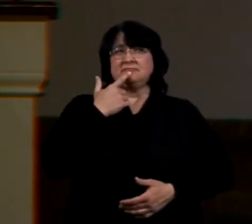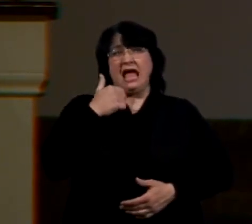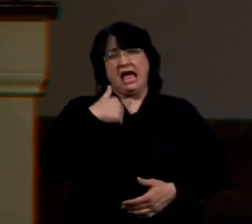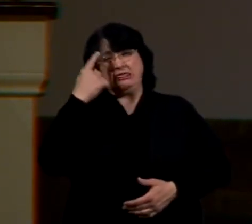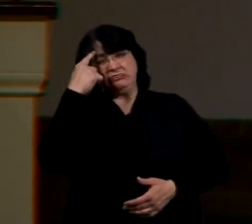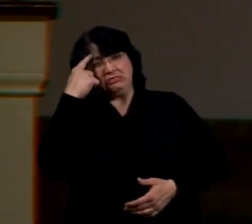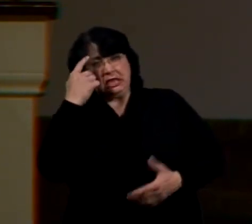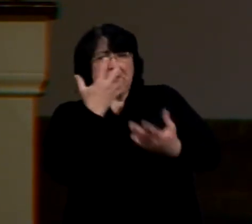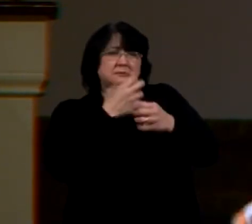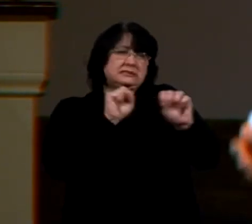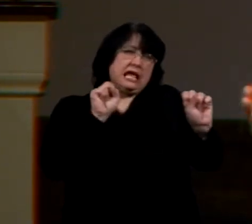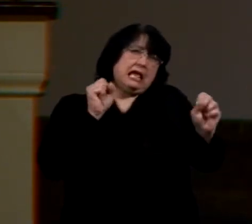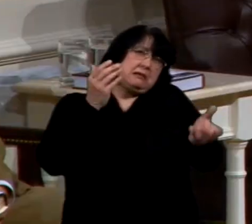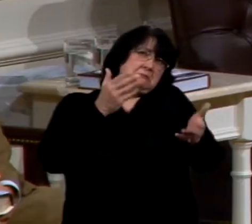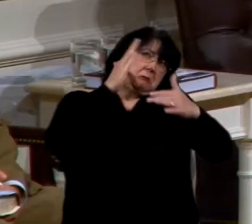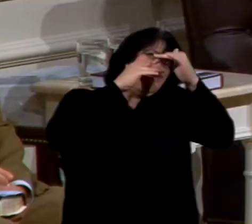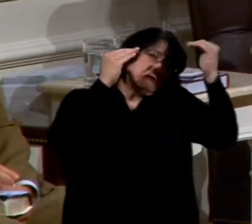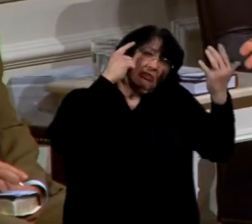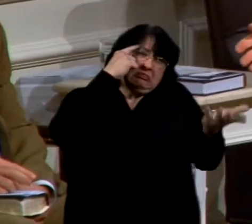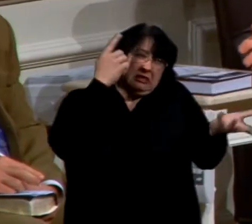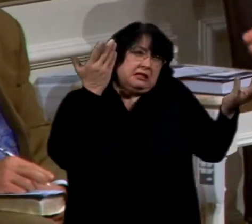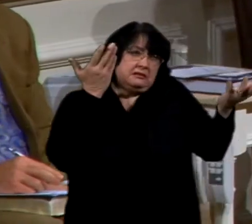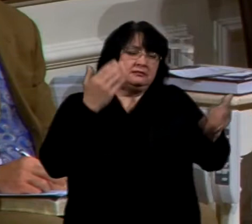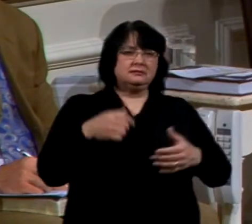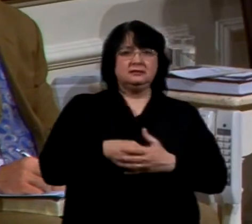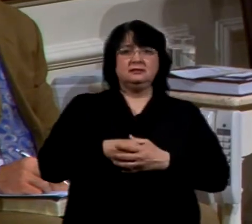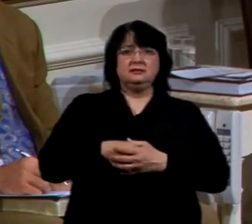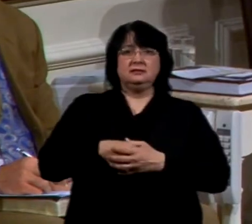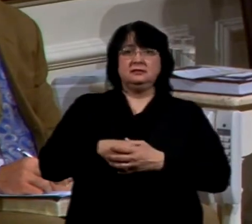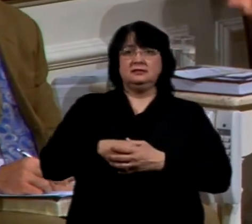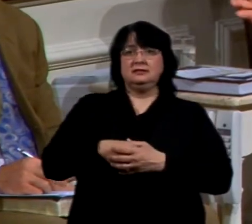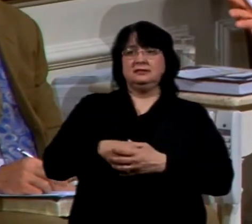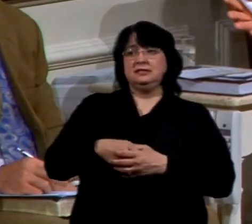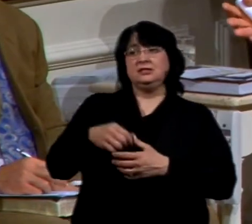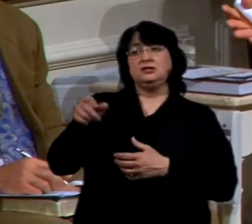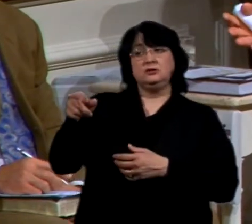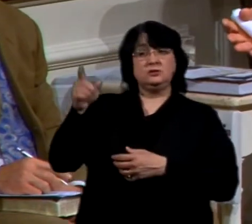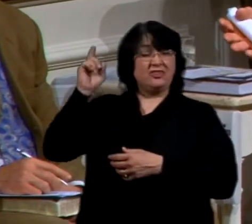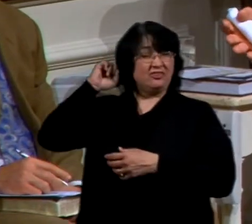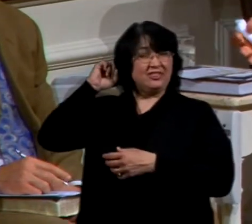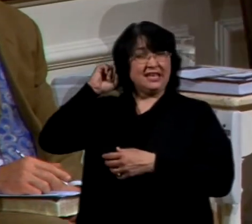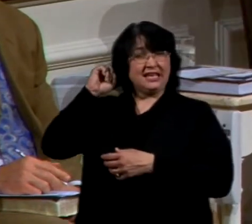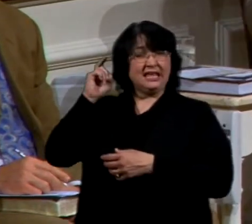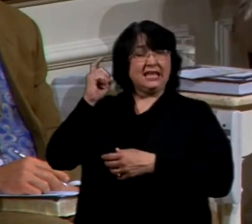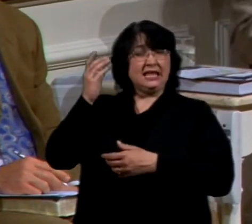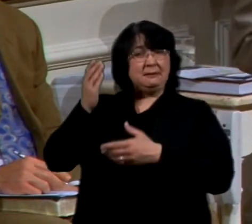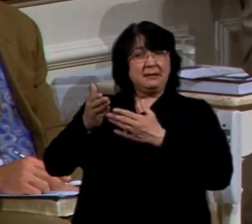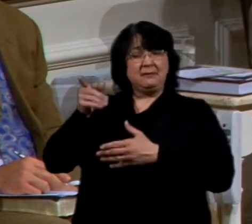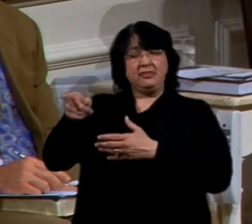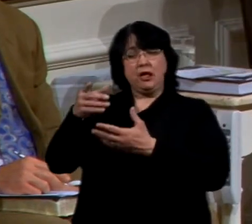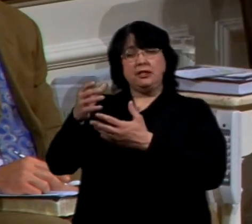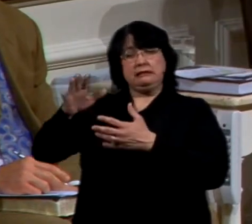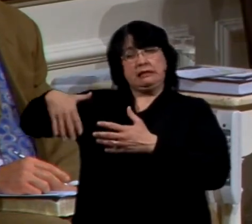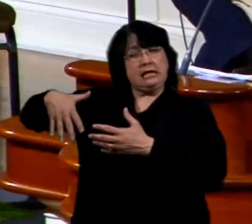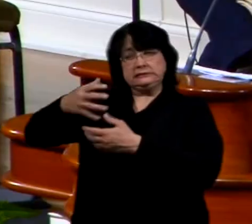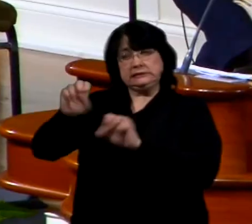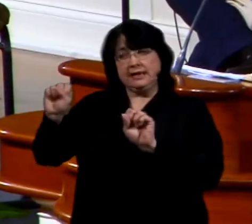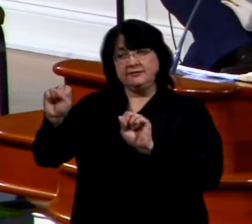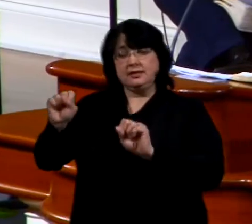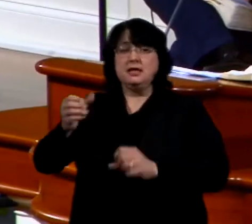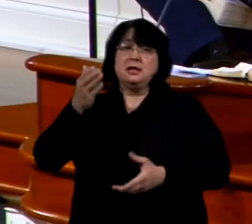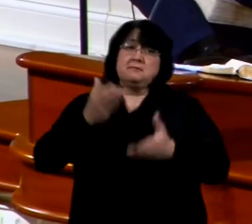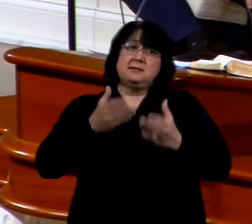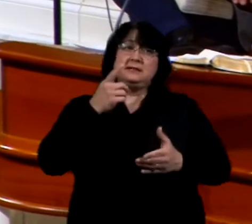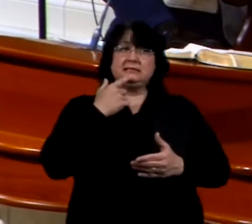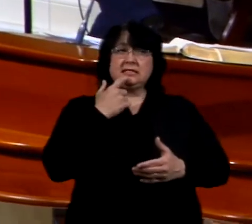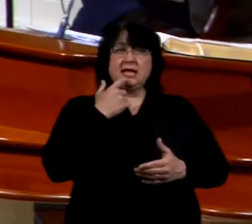I am. What are you going to think? Lost. You're not going to say that, but you're going to think that. Maybe they say I had this